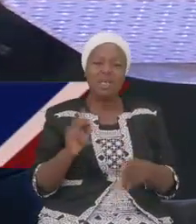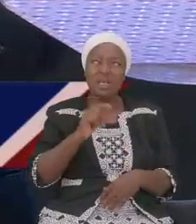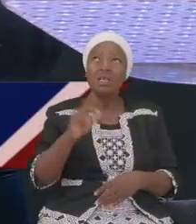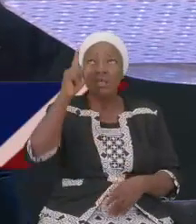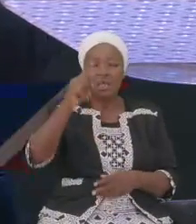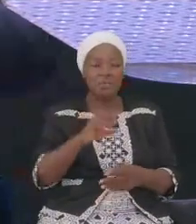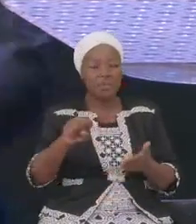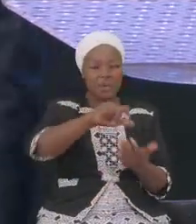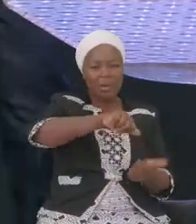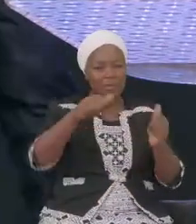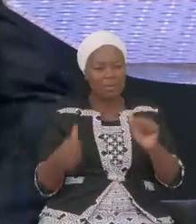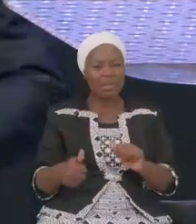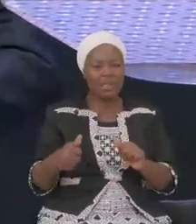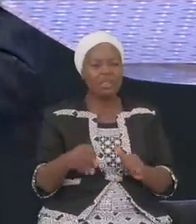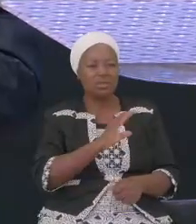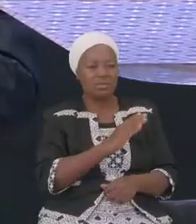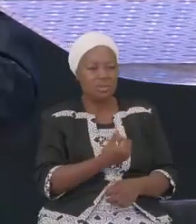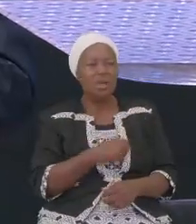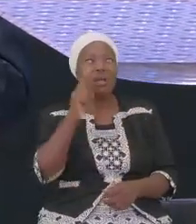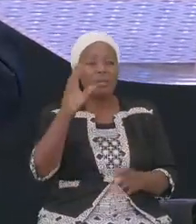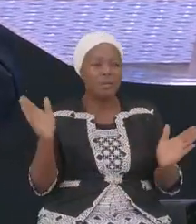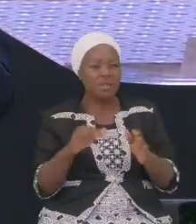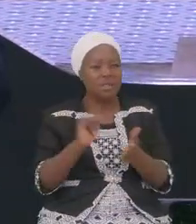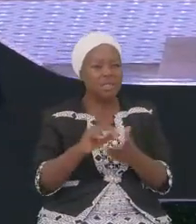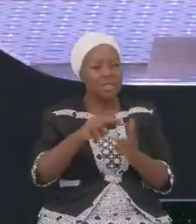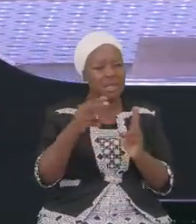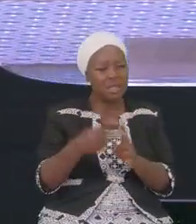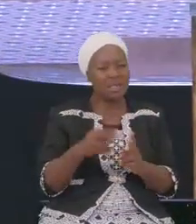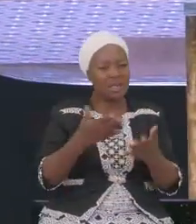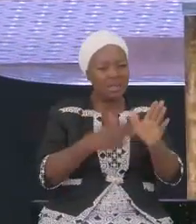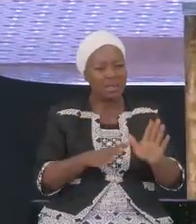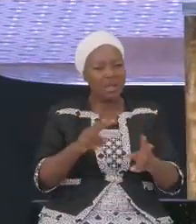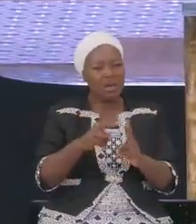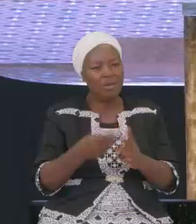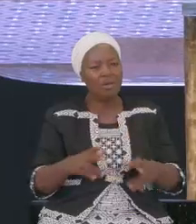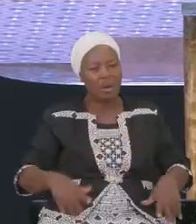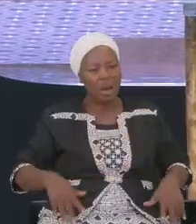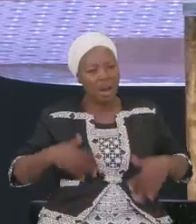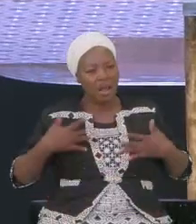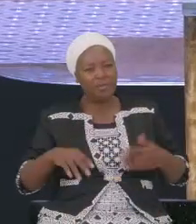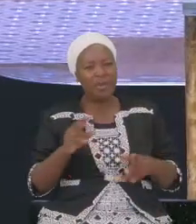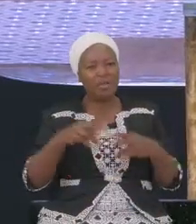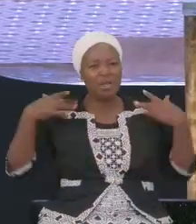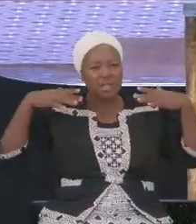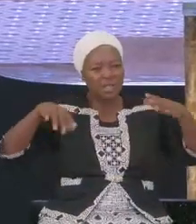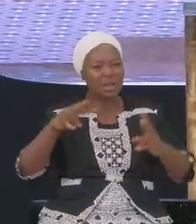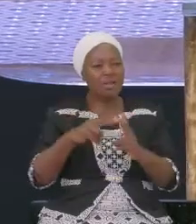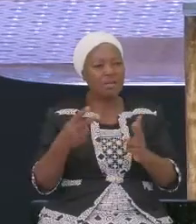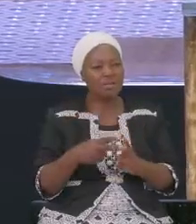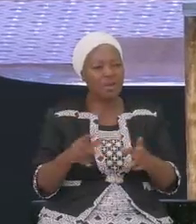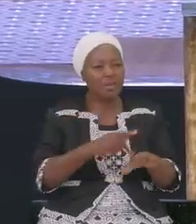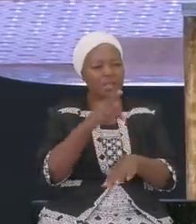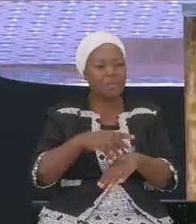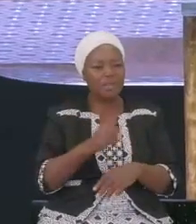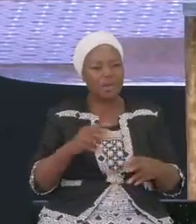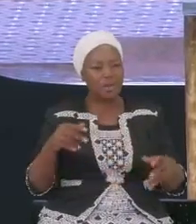I am persuaded that neither death, nor life, nor angels, nor principalities, nor powers, nor